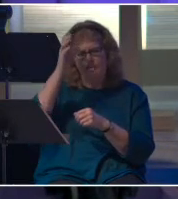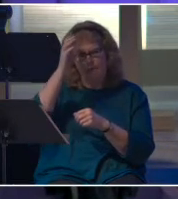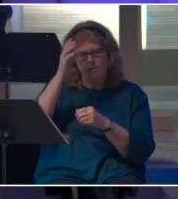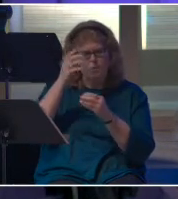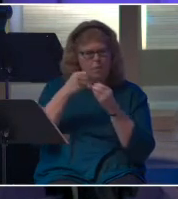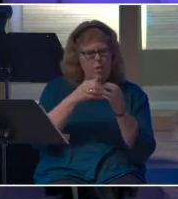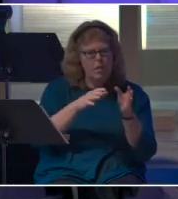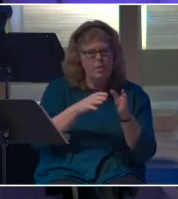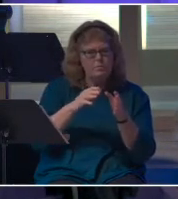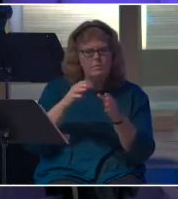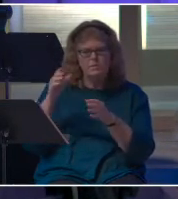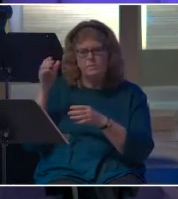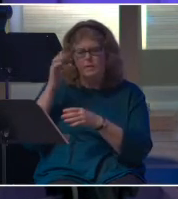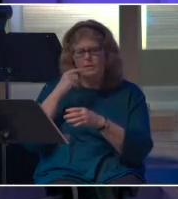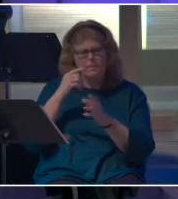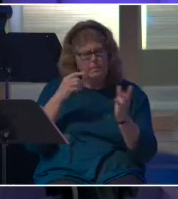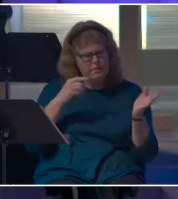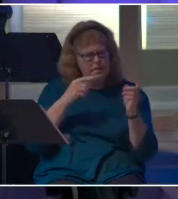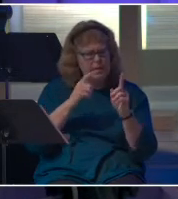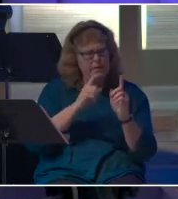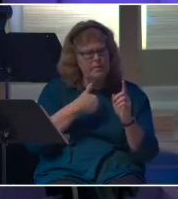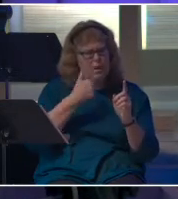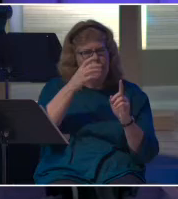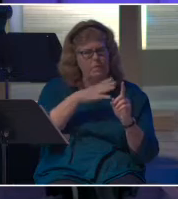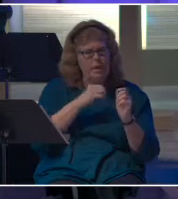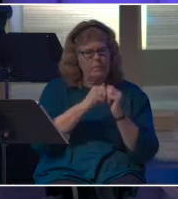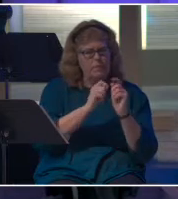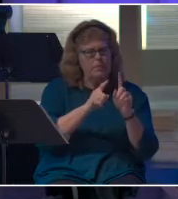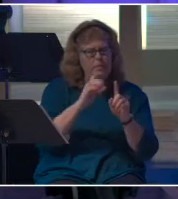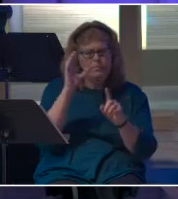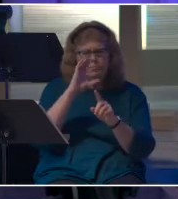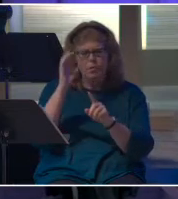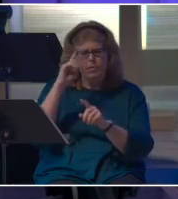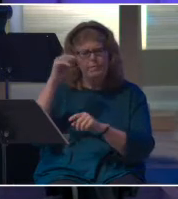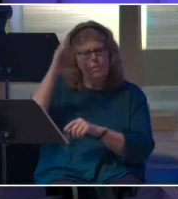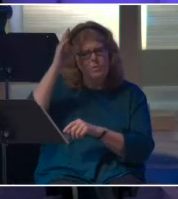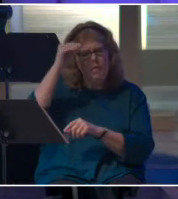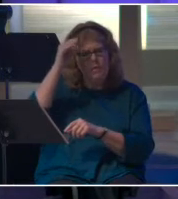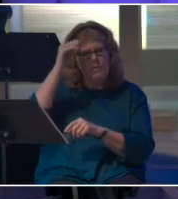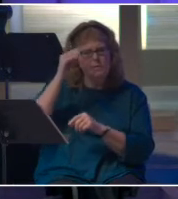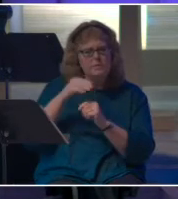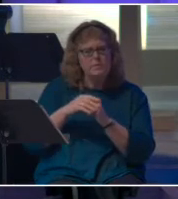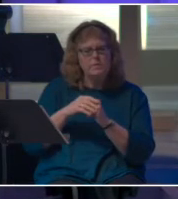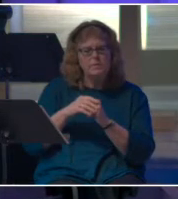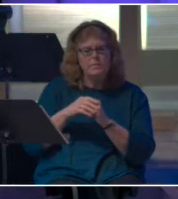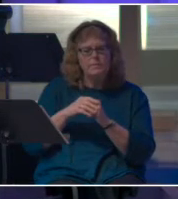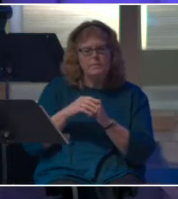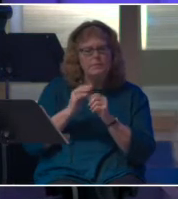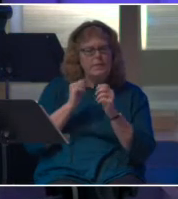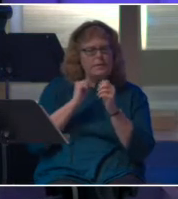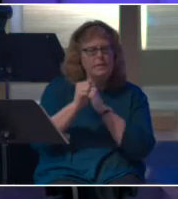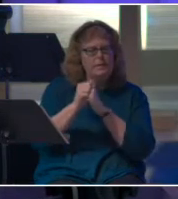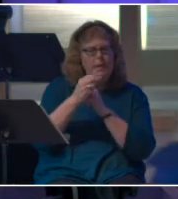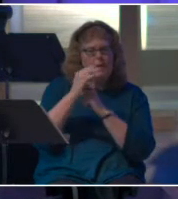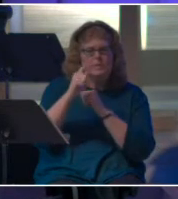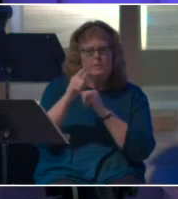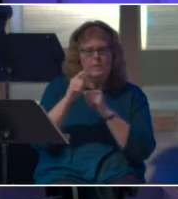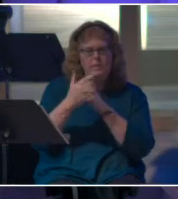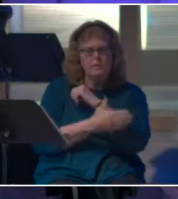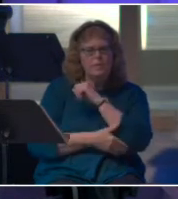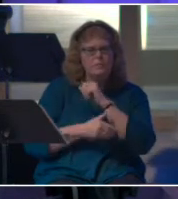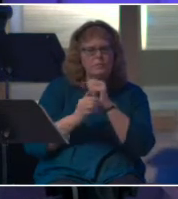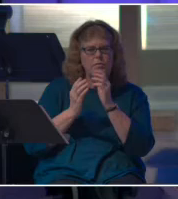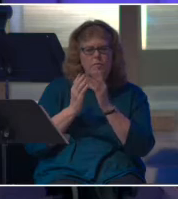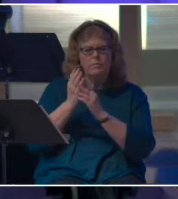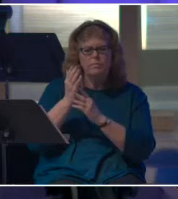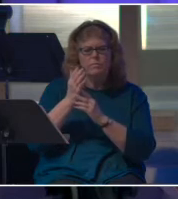Saul, "Take one of the young men with you and arise. Go and look for the donkeys." And he passed through the hill country of Ephraim, and he passed